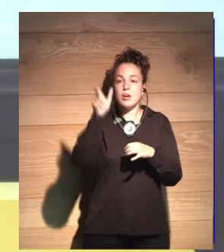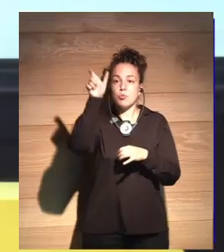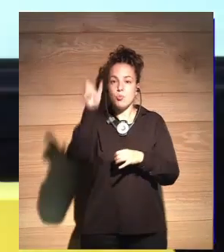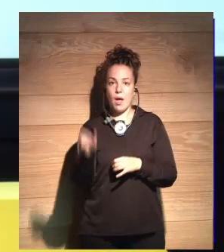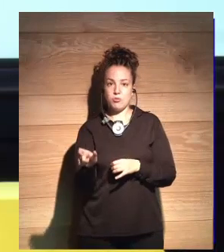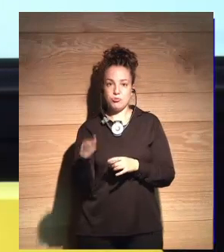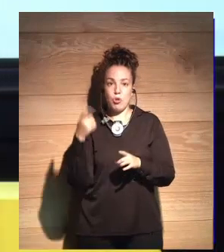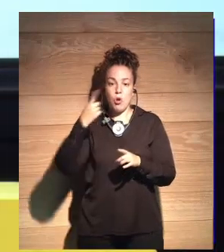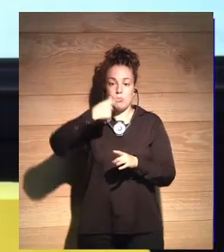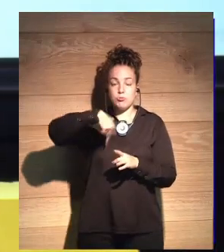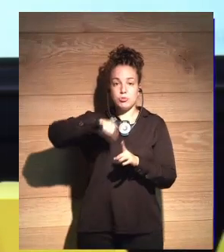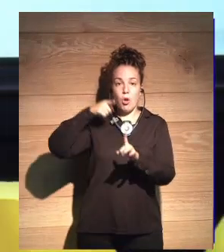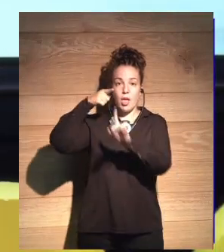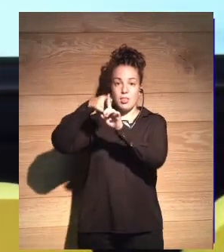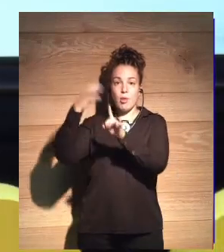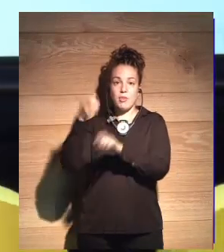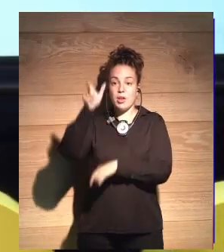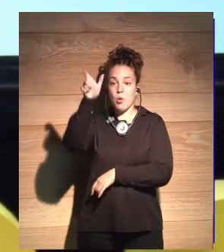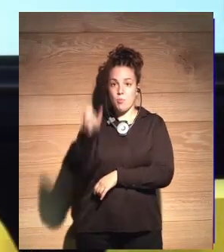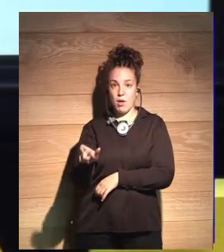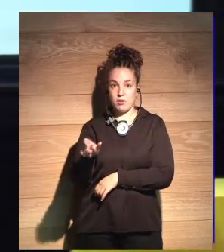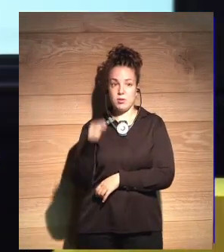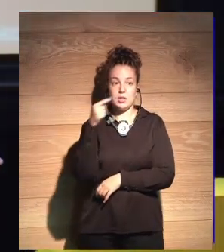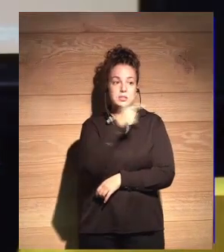This is the original Mark Weiser quote.